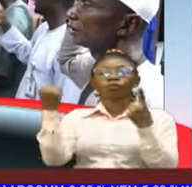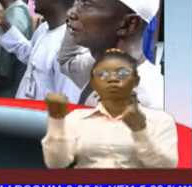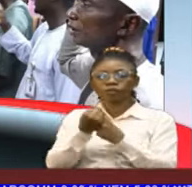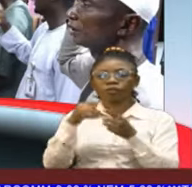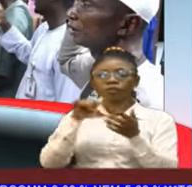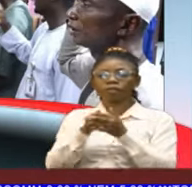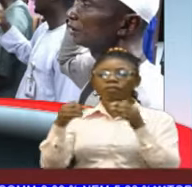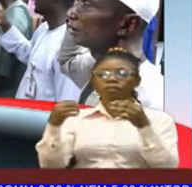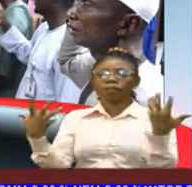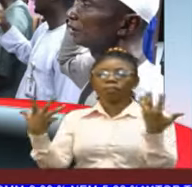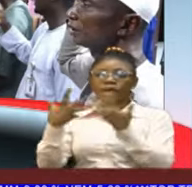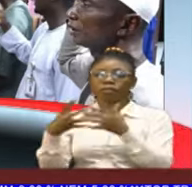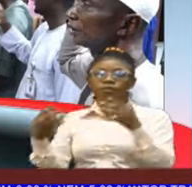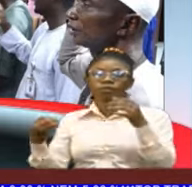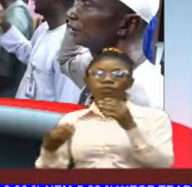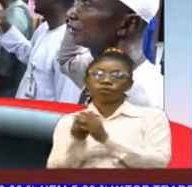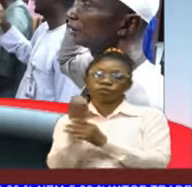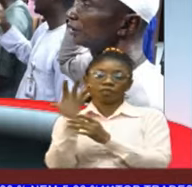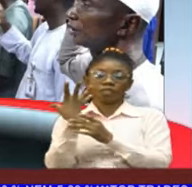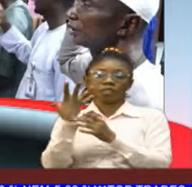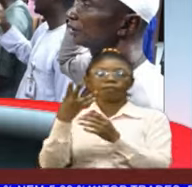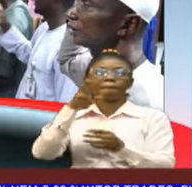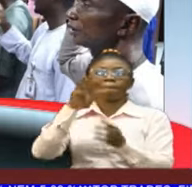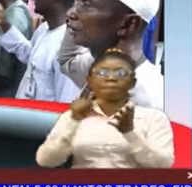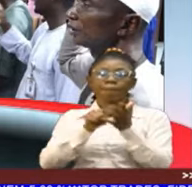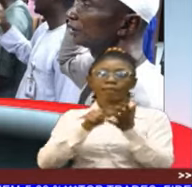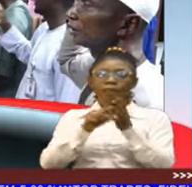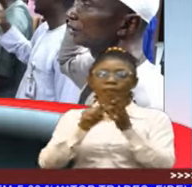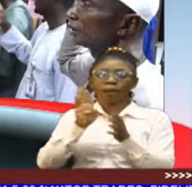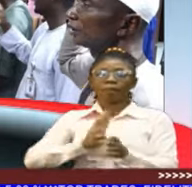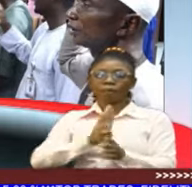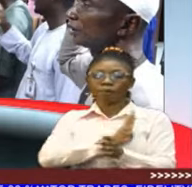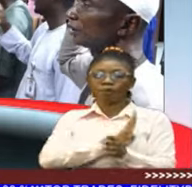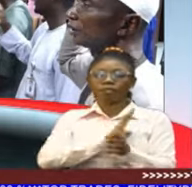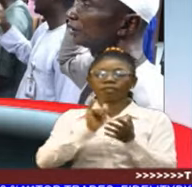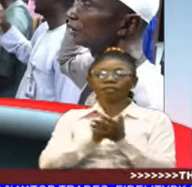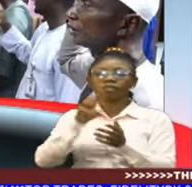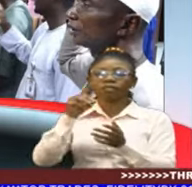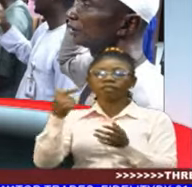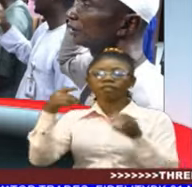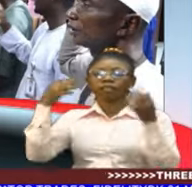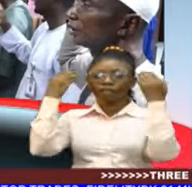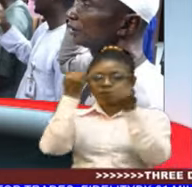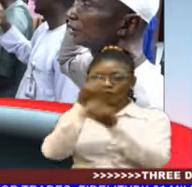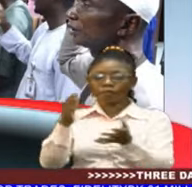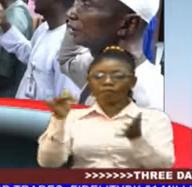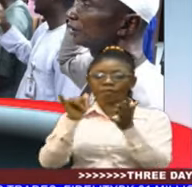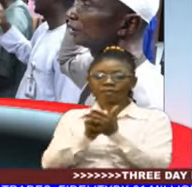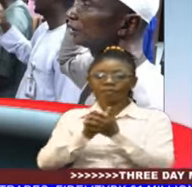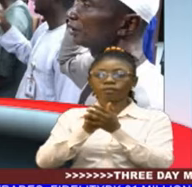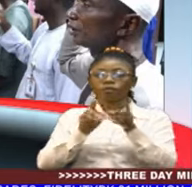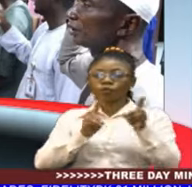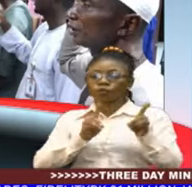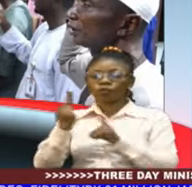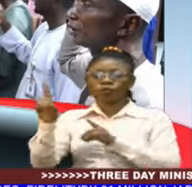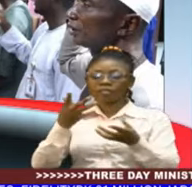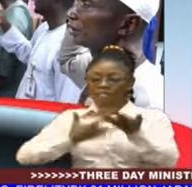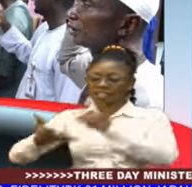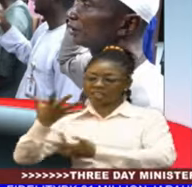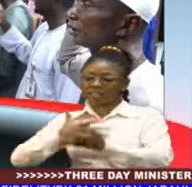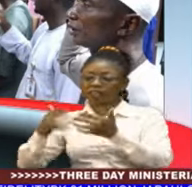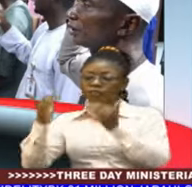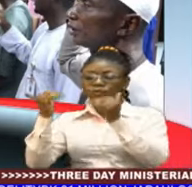growing media world. Director General of the NTA, Salihu Abdulhamid Dembus, gave the insight during an interactive session